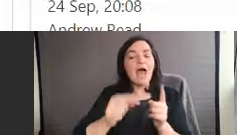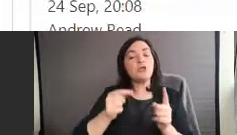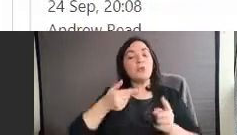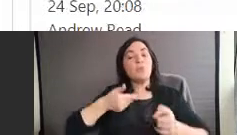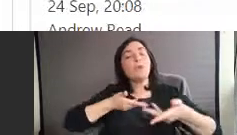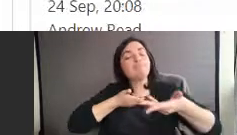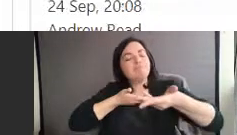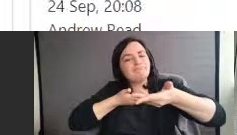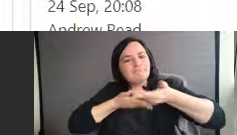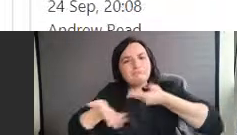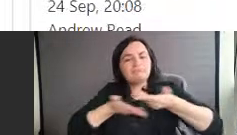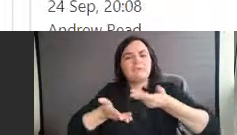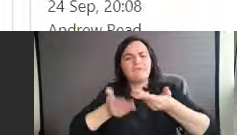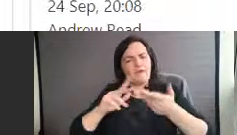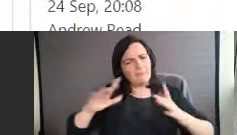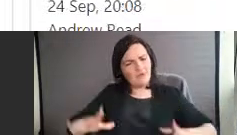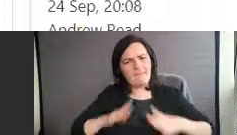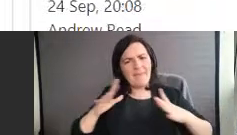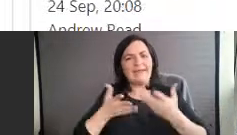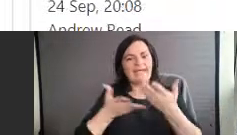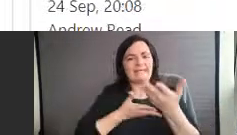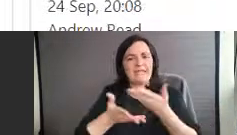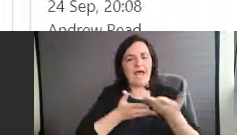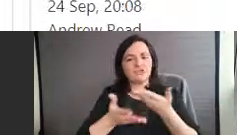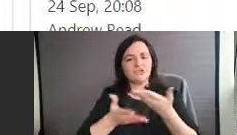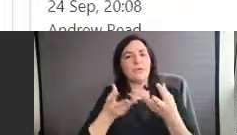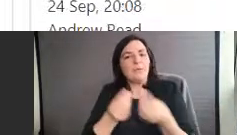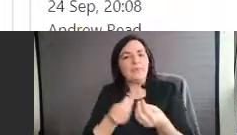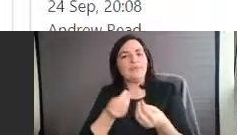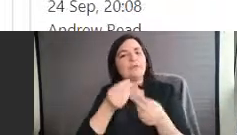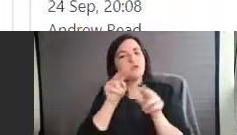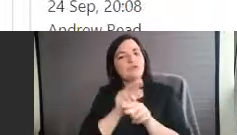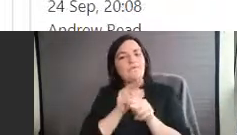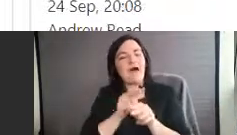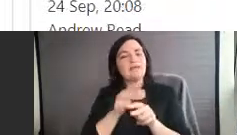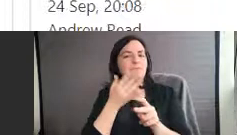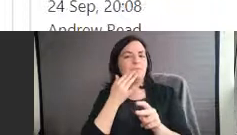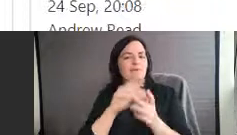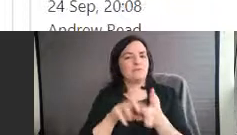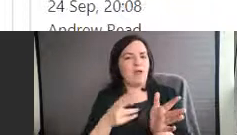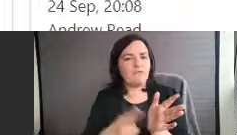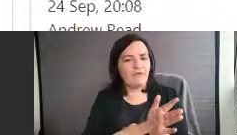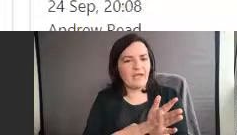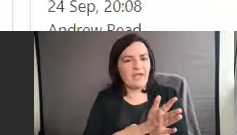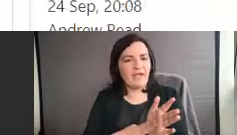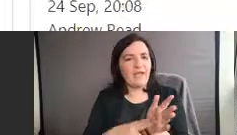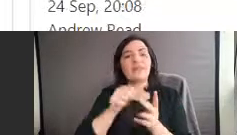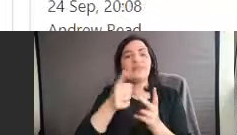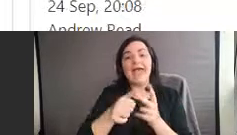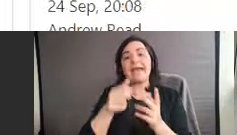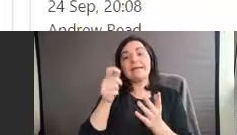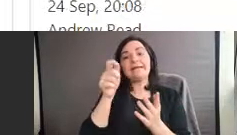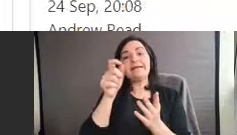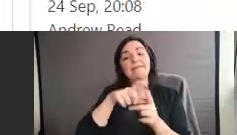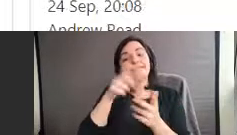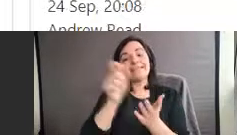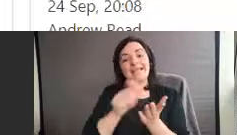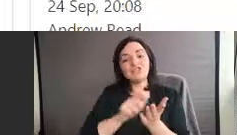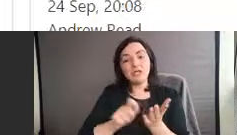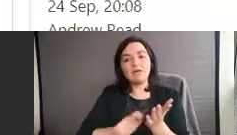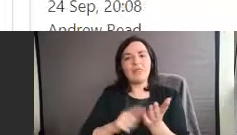dissertation supervisor. That's in January. And the second element is the dissertation, which is the report on your